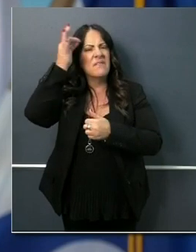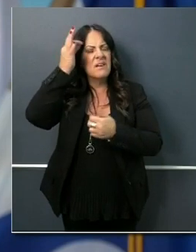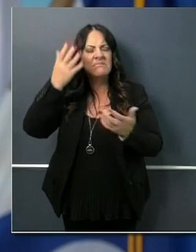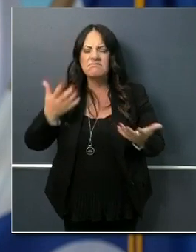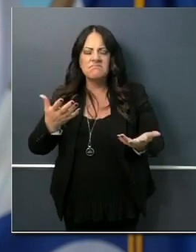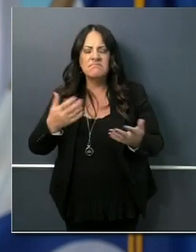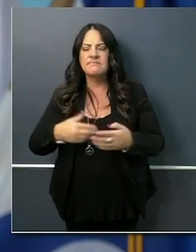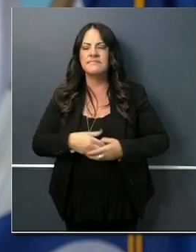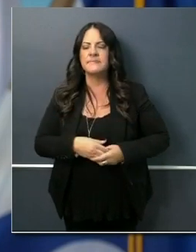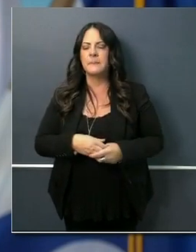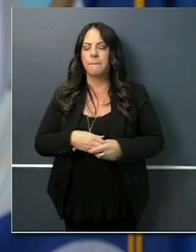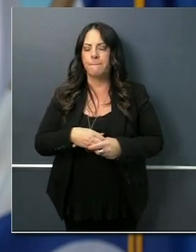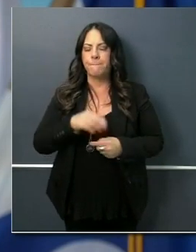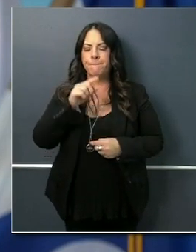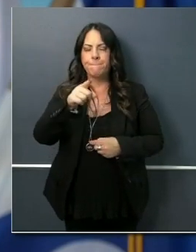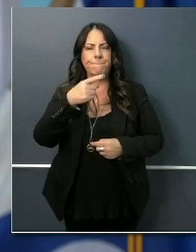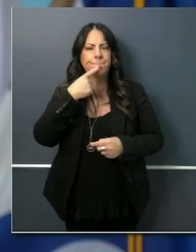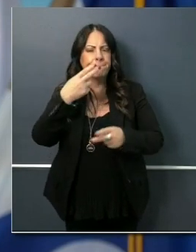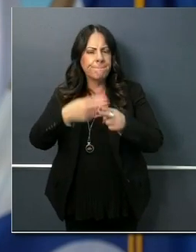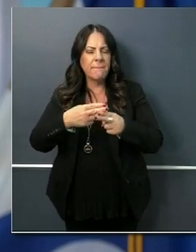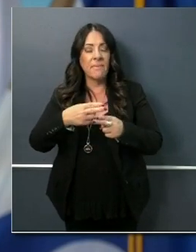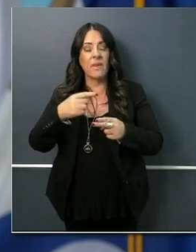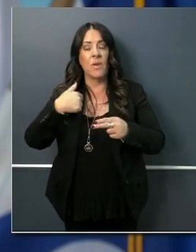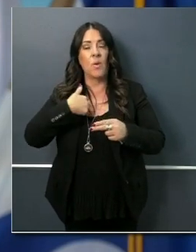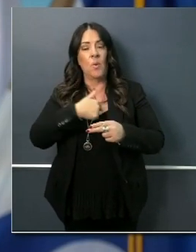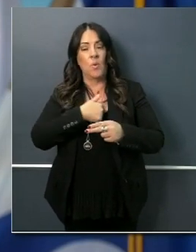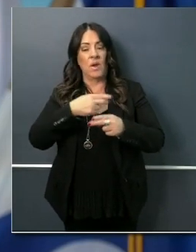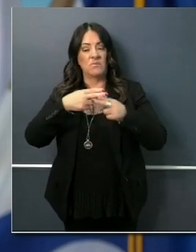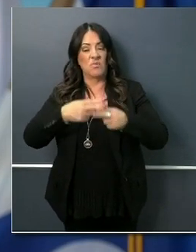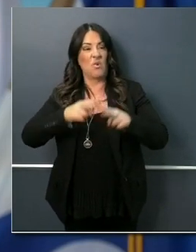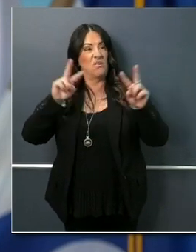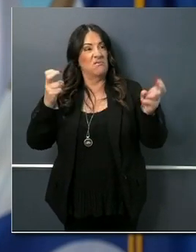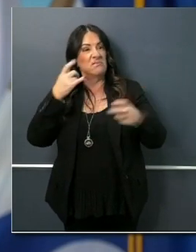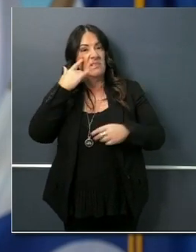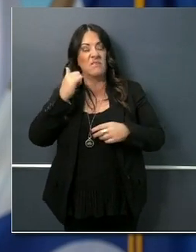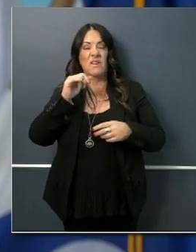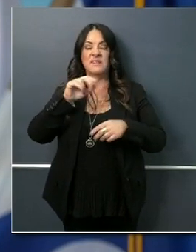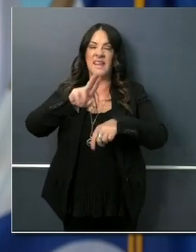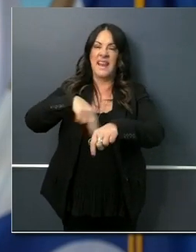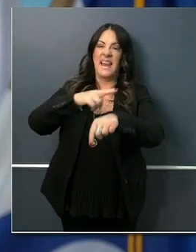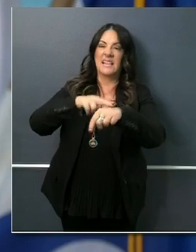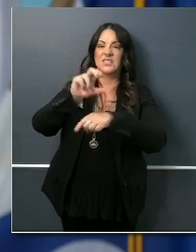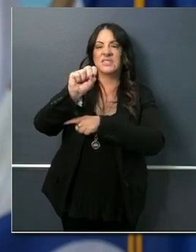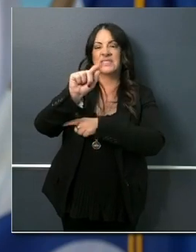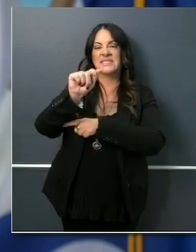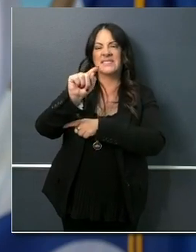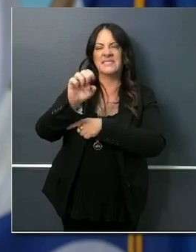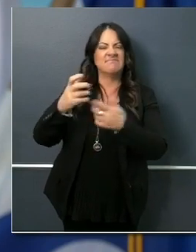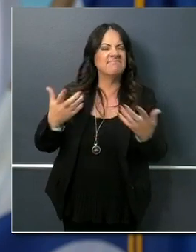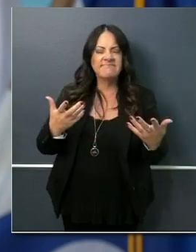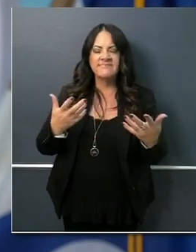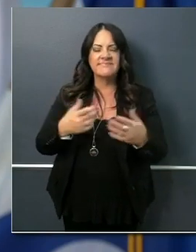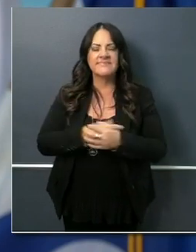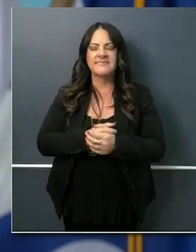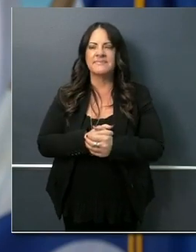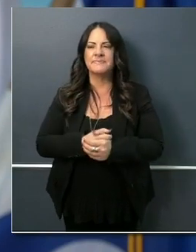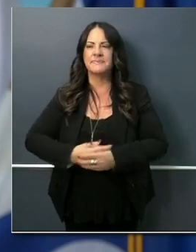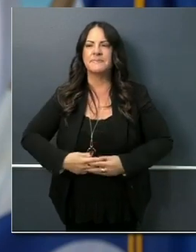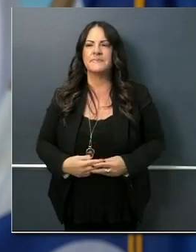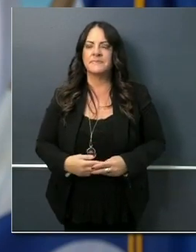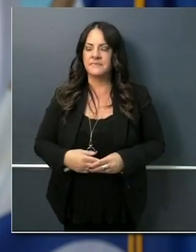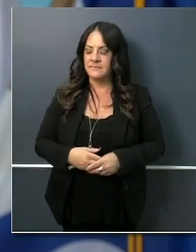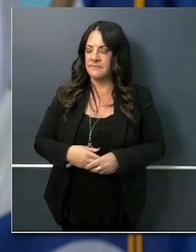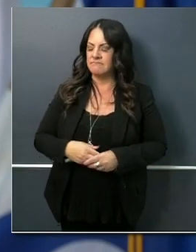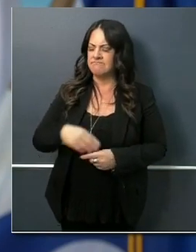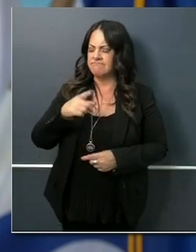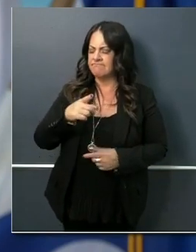you mentioned at one point Disneyland as a nation state, so would you still describe Disneyland that way? Yeah, I don't recall